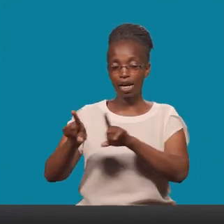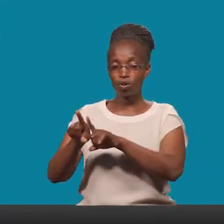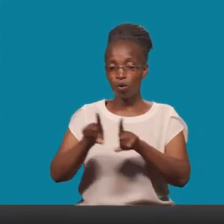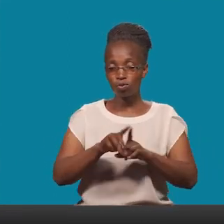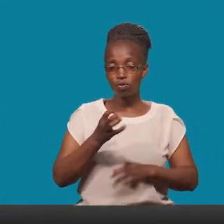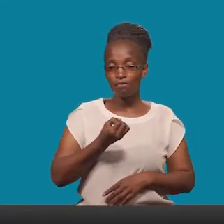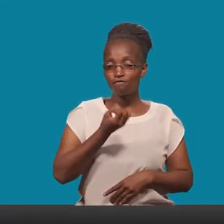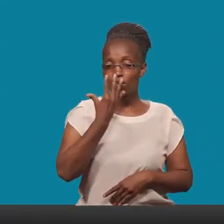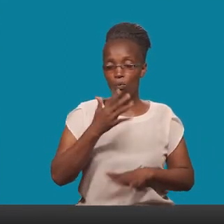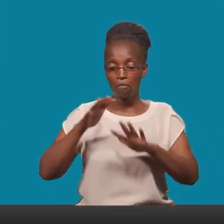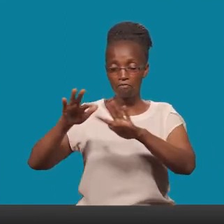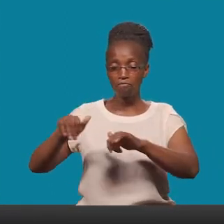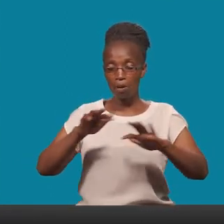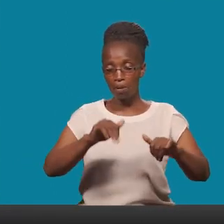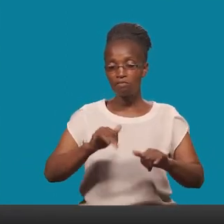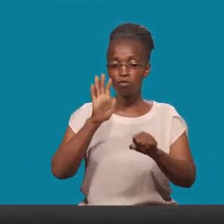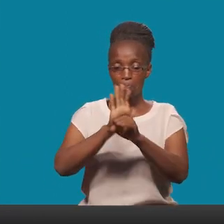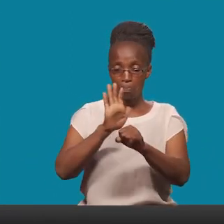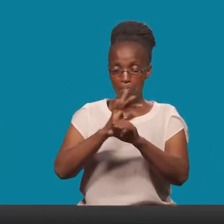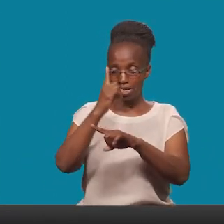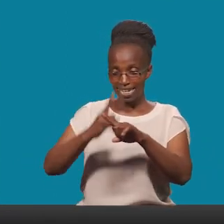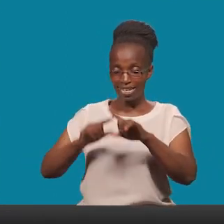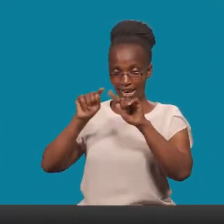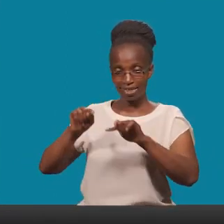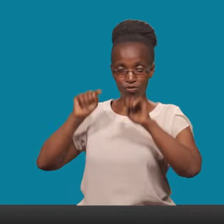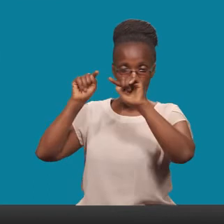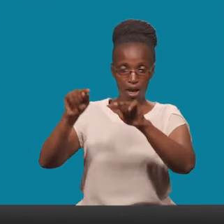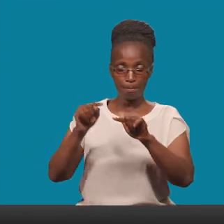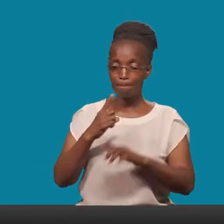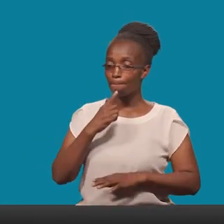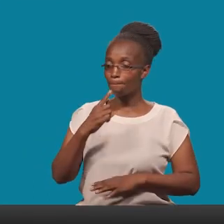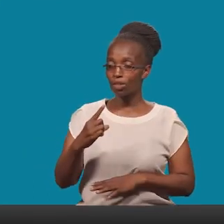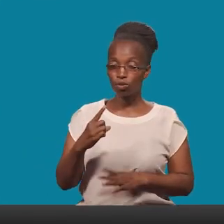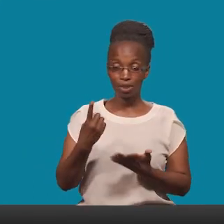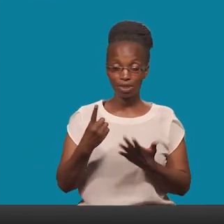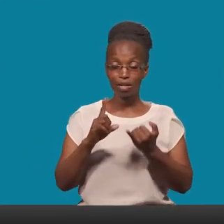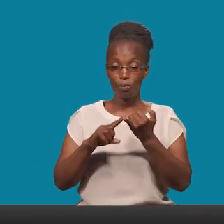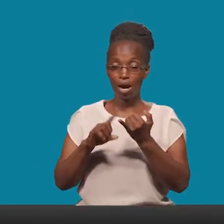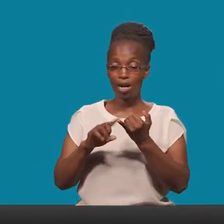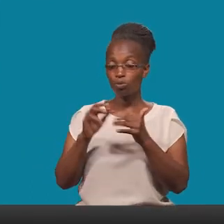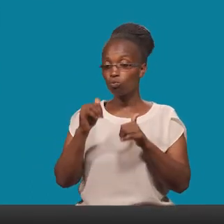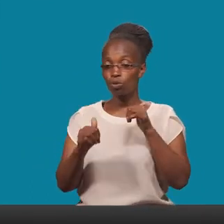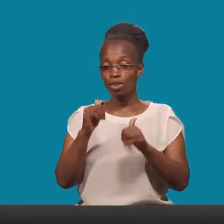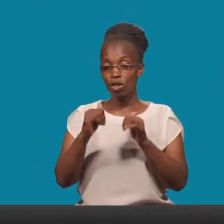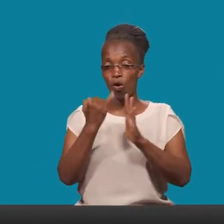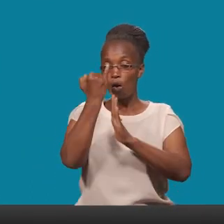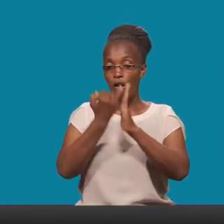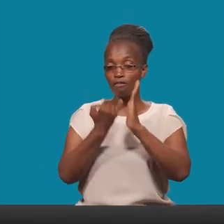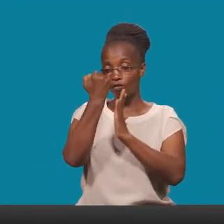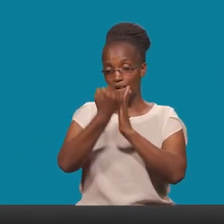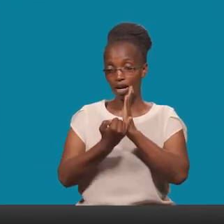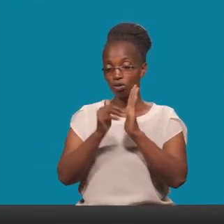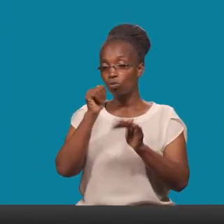our agriculture and horticultural earnings for decades to come. Just to mention one,